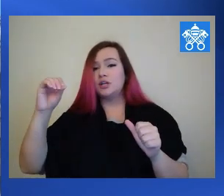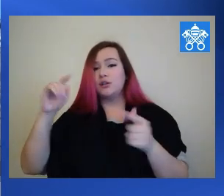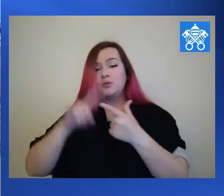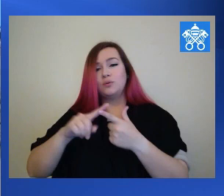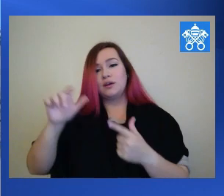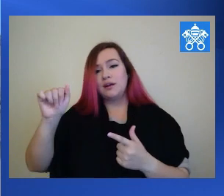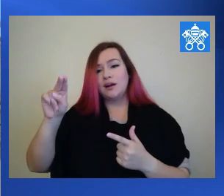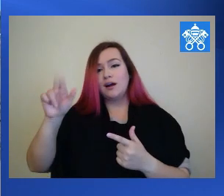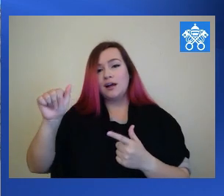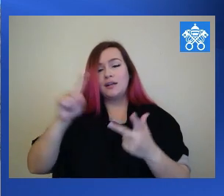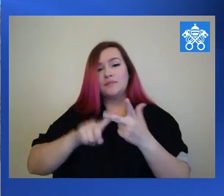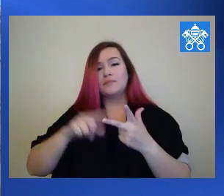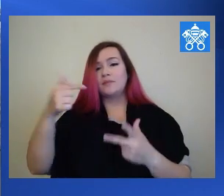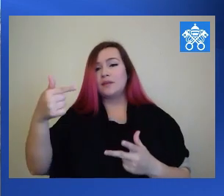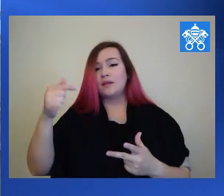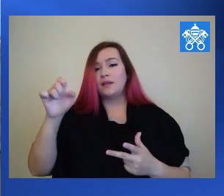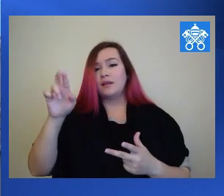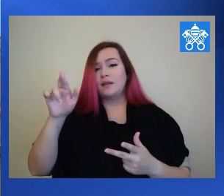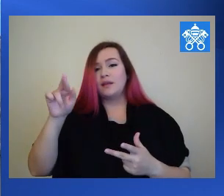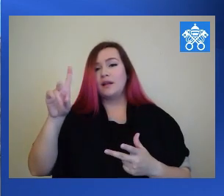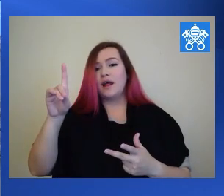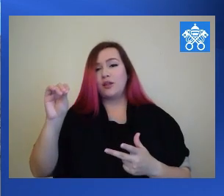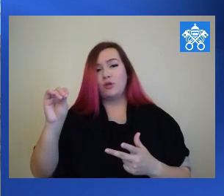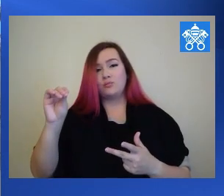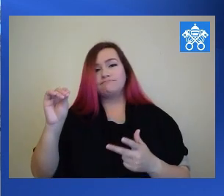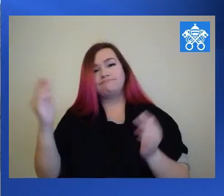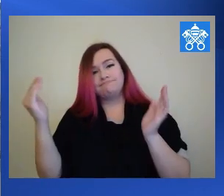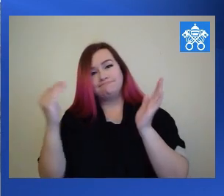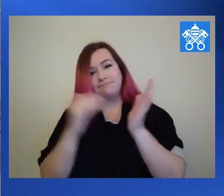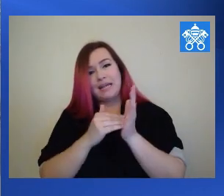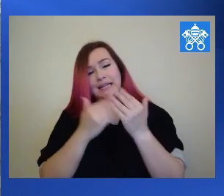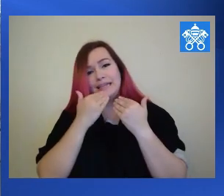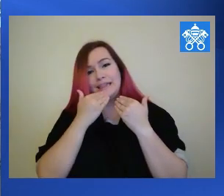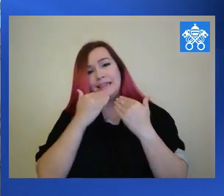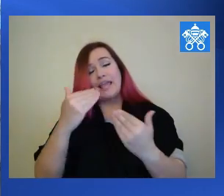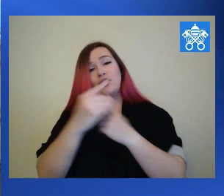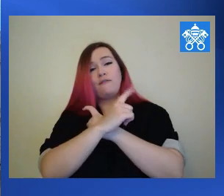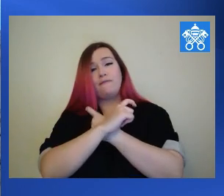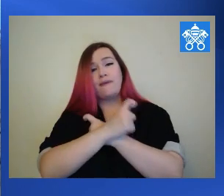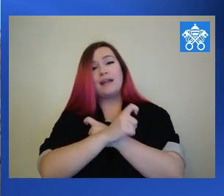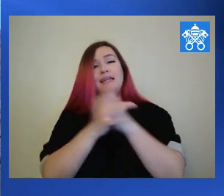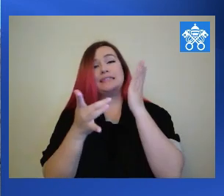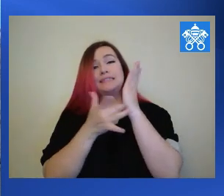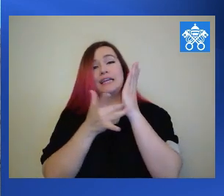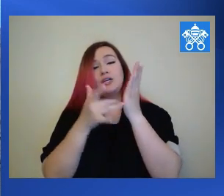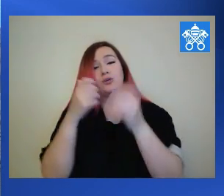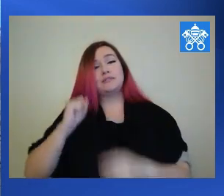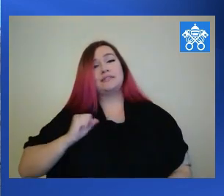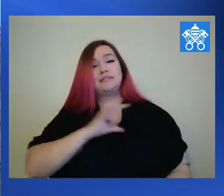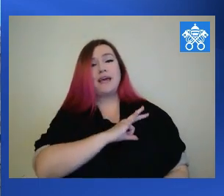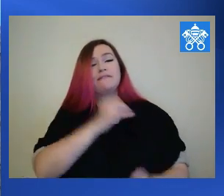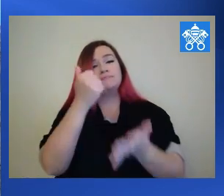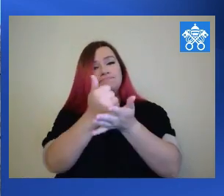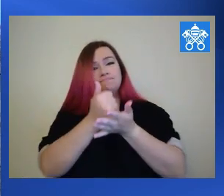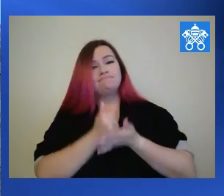Network, EWTN, Salt and Light Media, and Luminous Radio. And for all others who've brought this